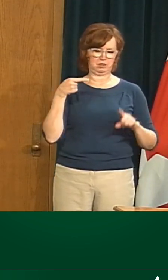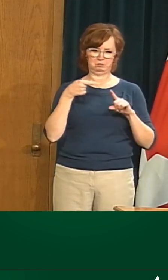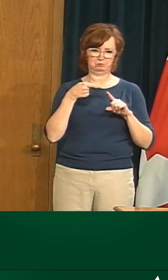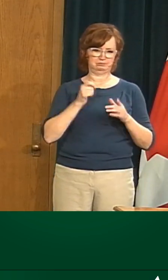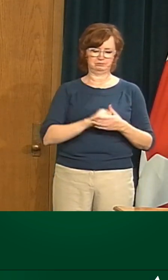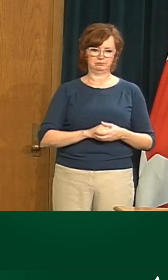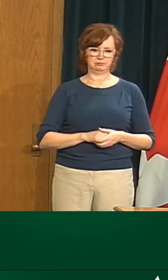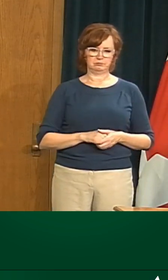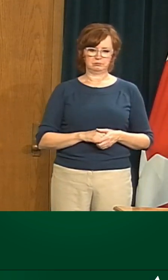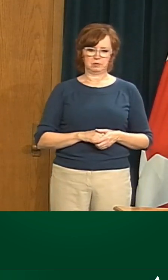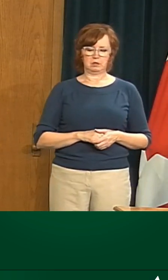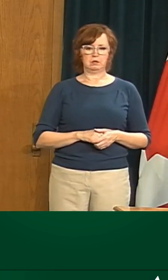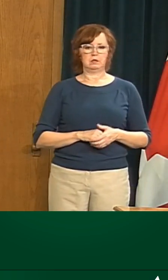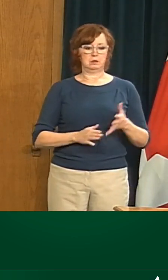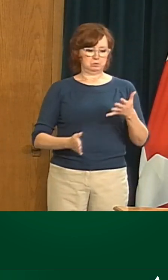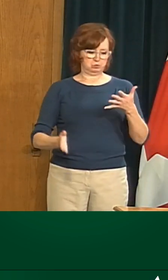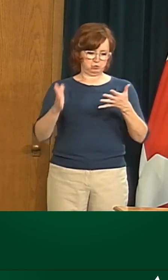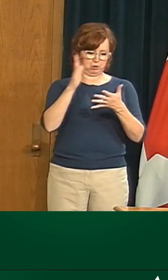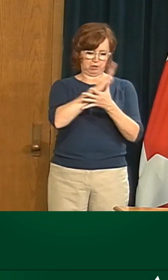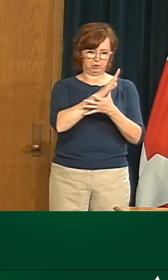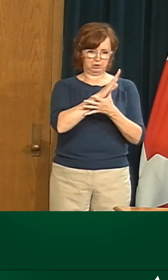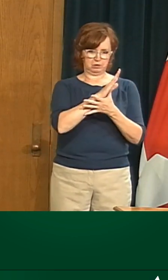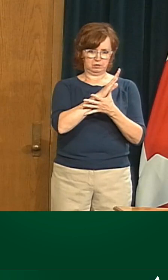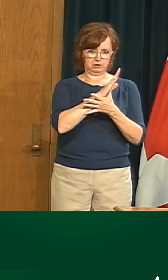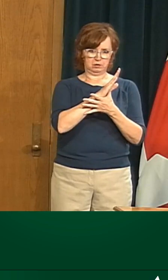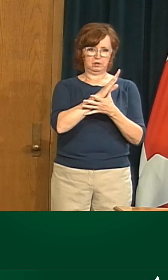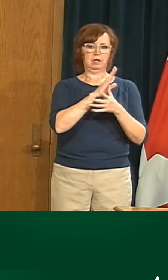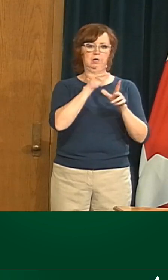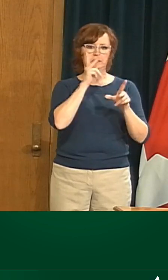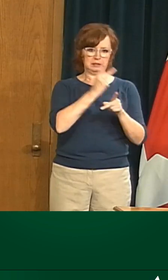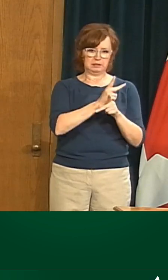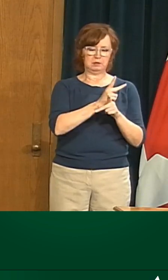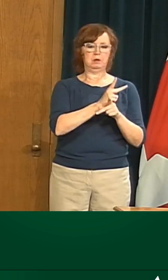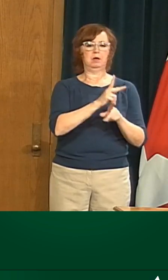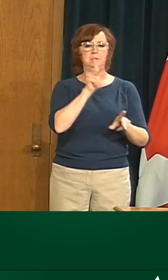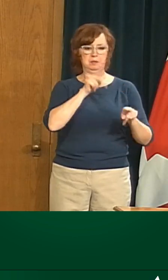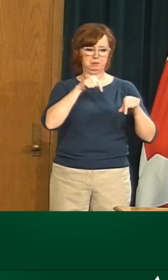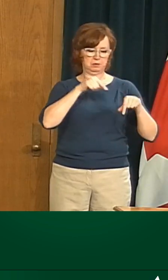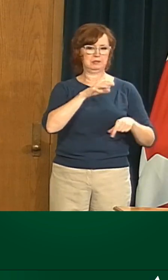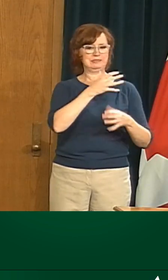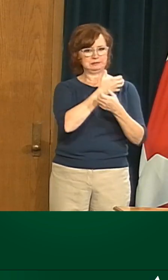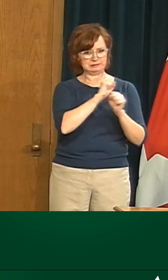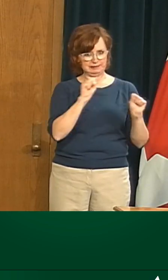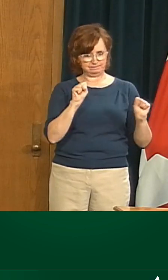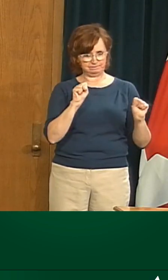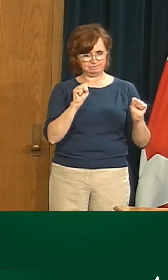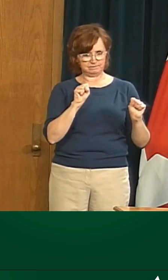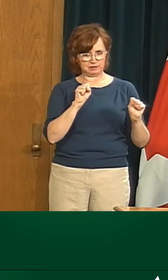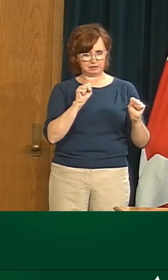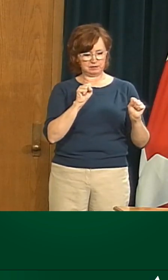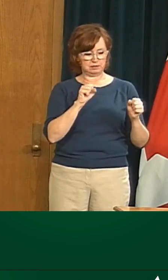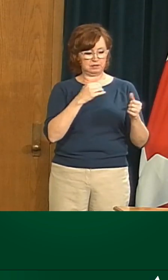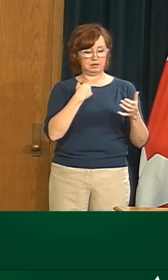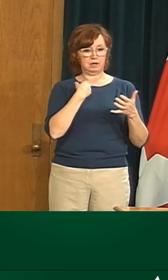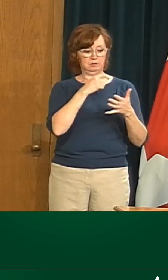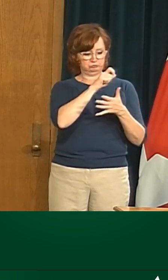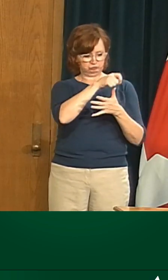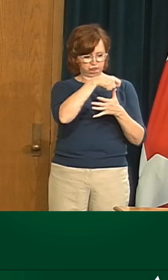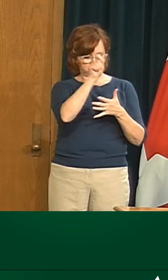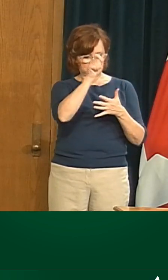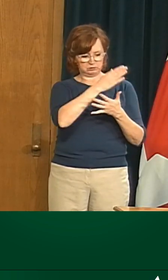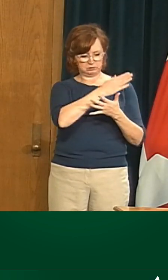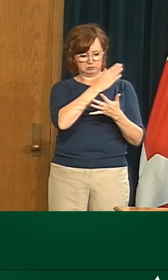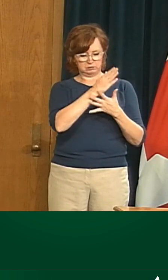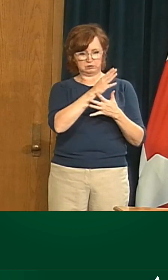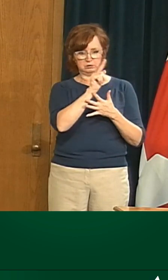to ensure that we are keeping Saskatchewan people safe. And we have the tools in place so that we were able to do that. The testing,